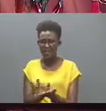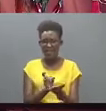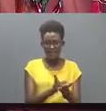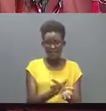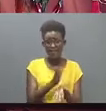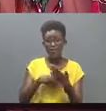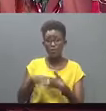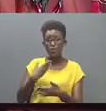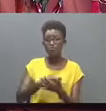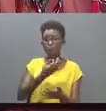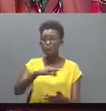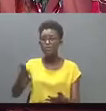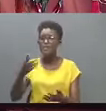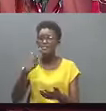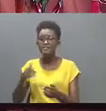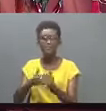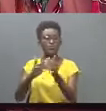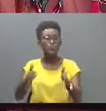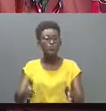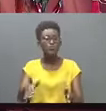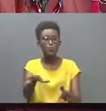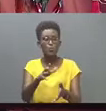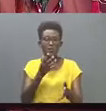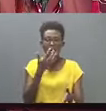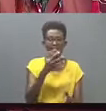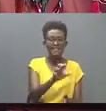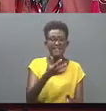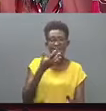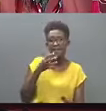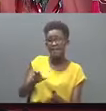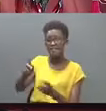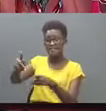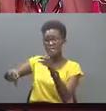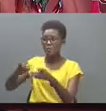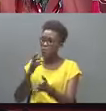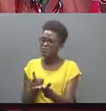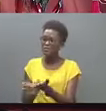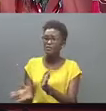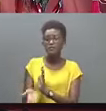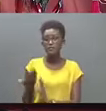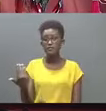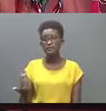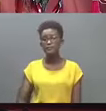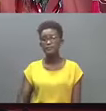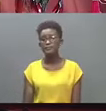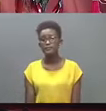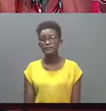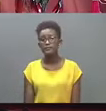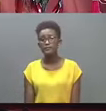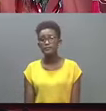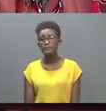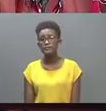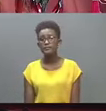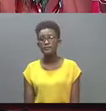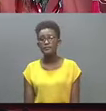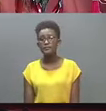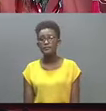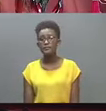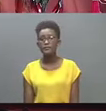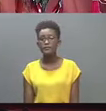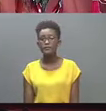that rule over our communities. Dutangira gufata izo mbaraga ziba zitwaye hejuru yaho yuduce